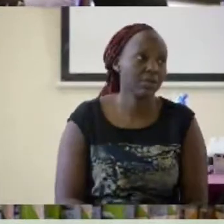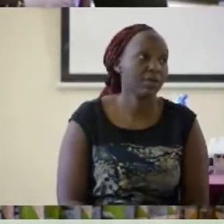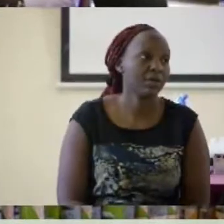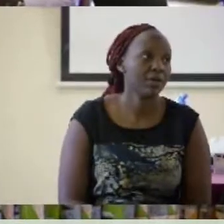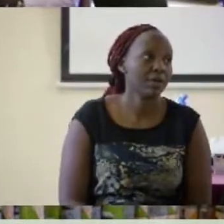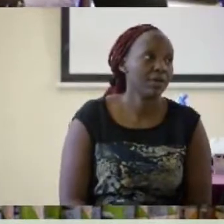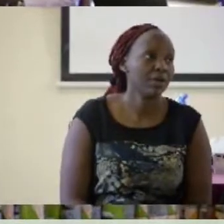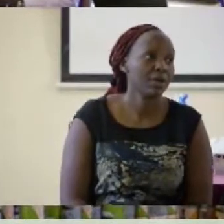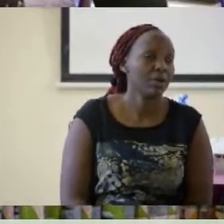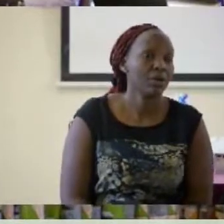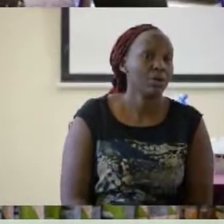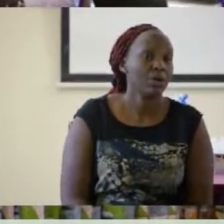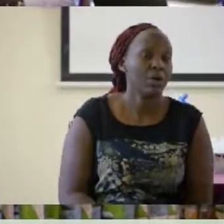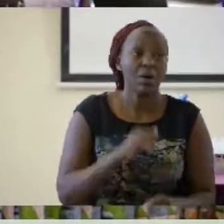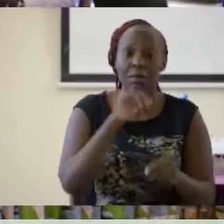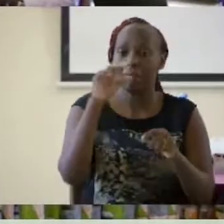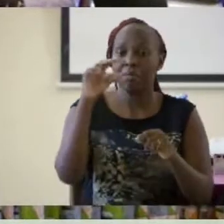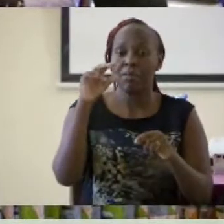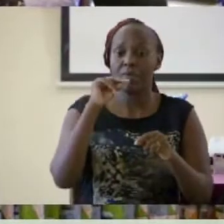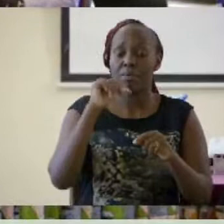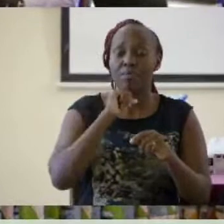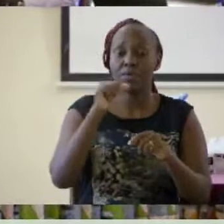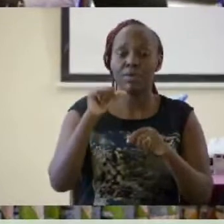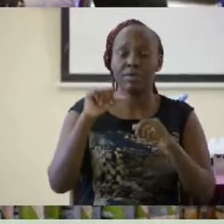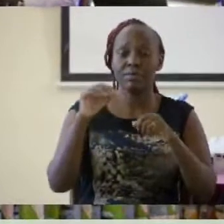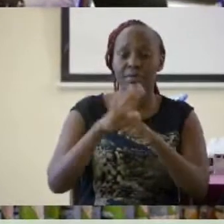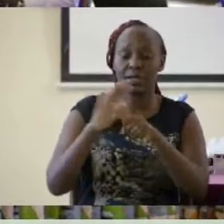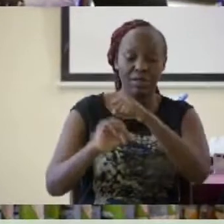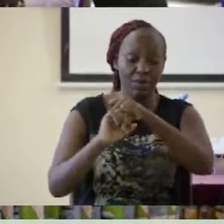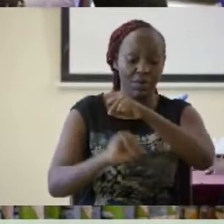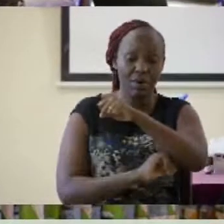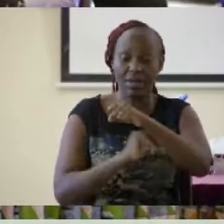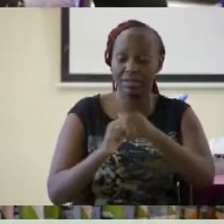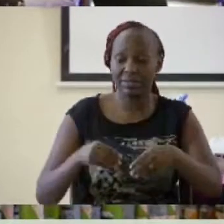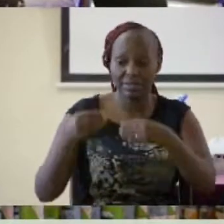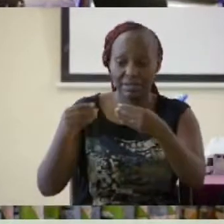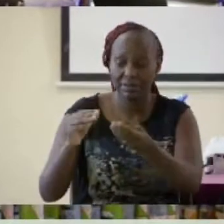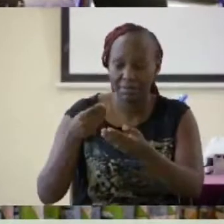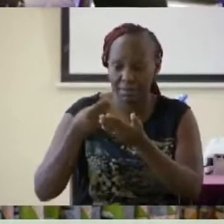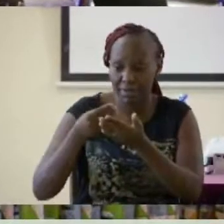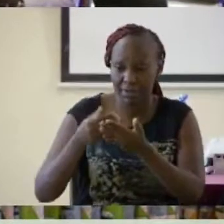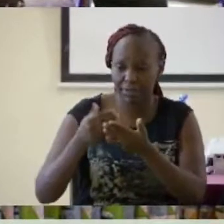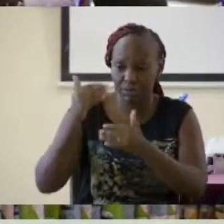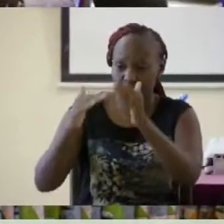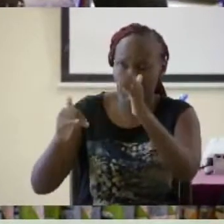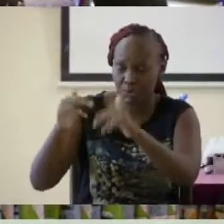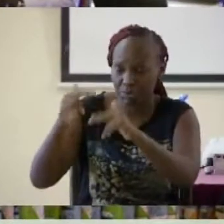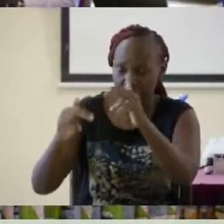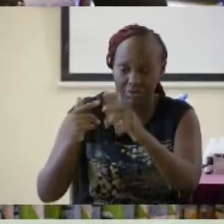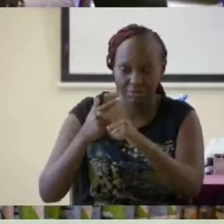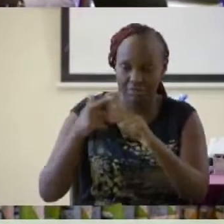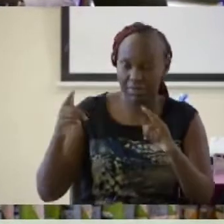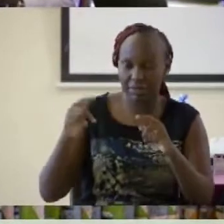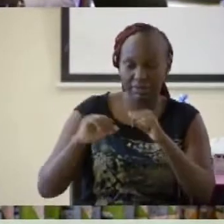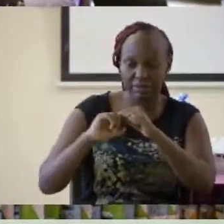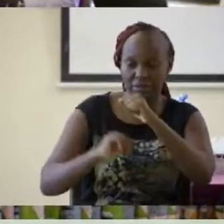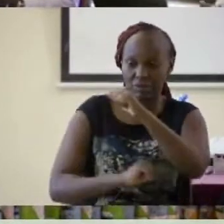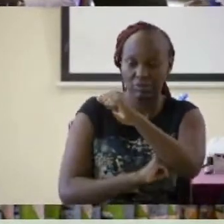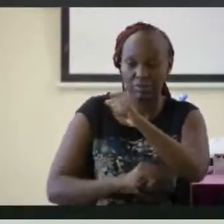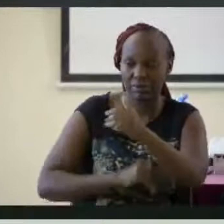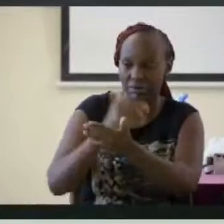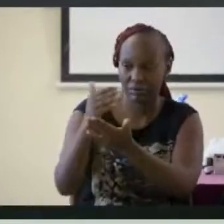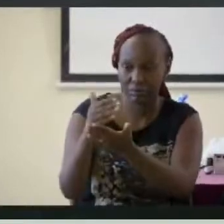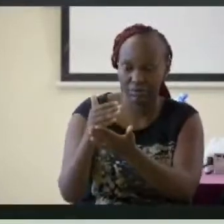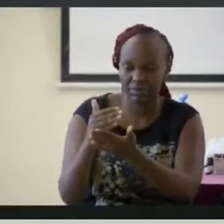And there are not many donors who are willing to do this. In fact, we've done a number of building of houses for widows, but the donors have since stopped